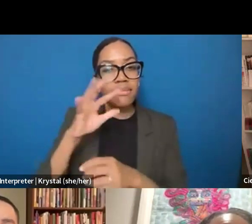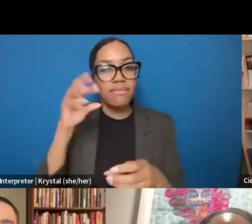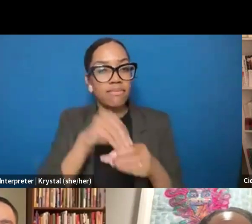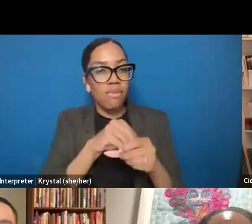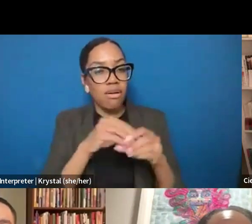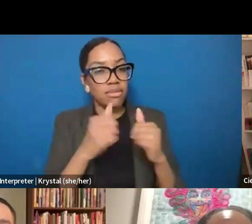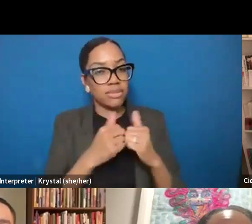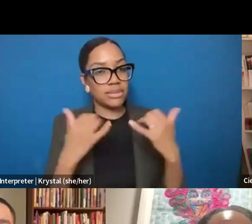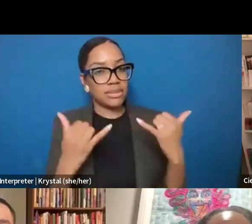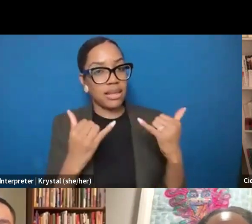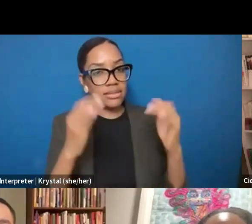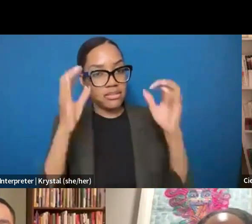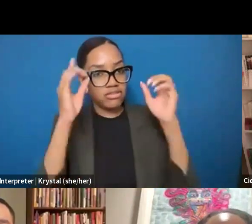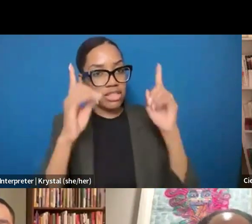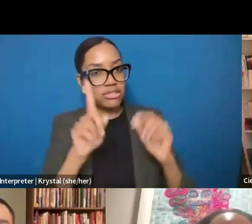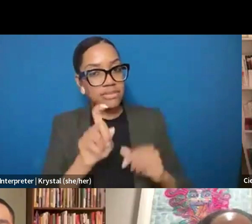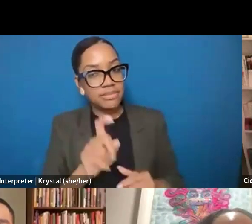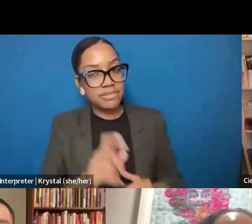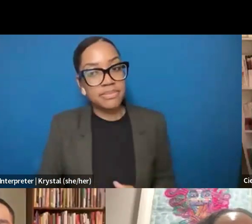Yeah, so I think one of the